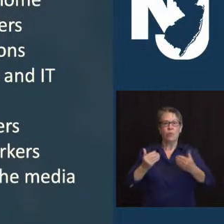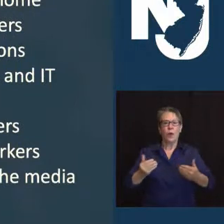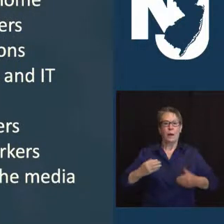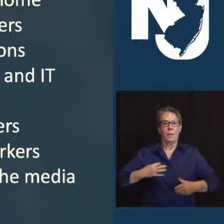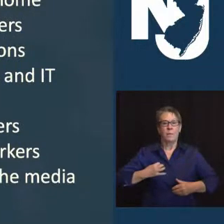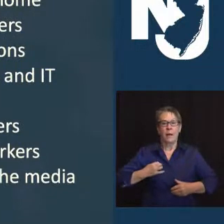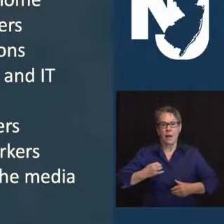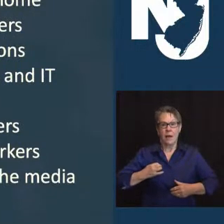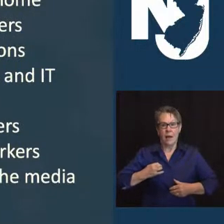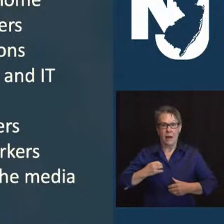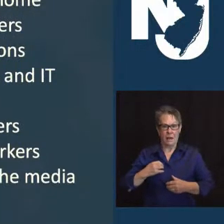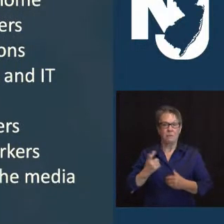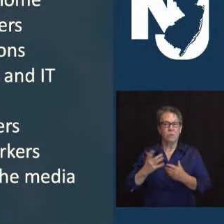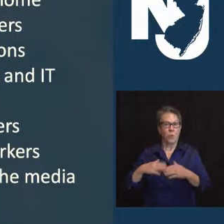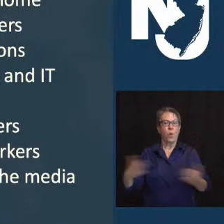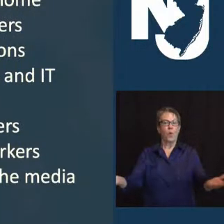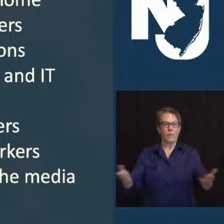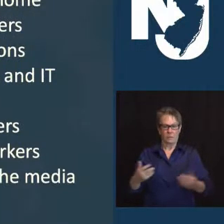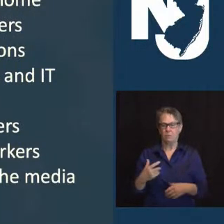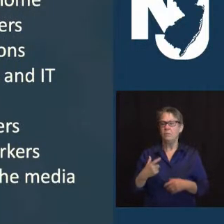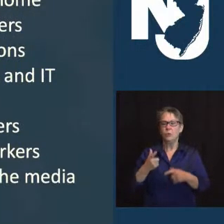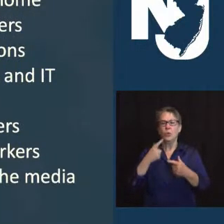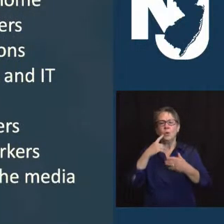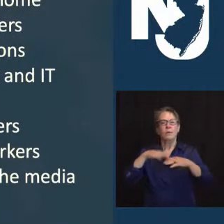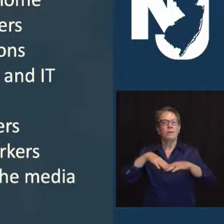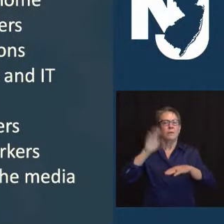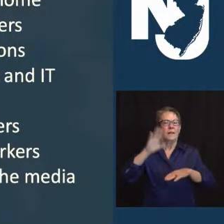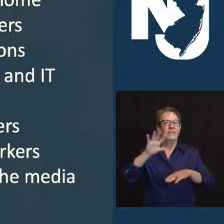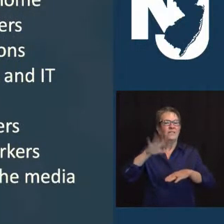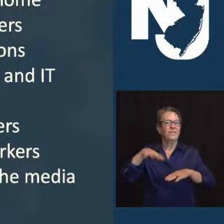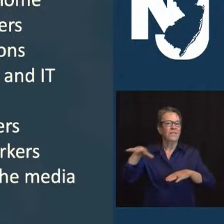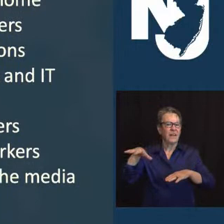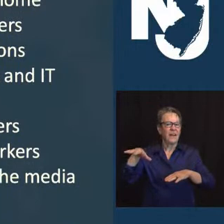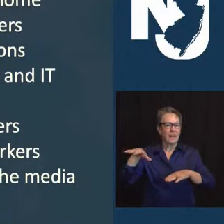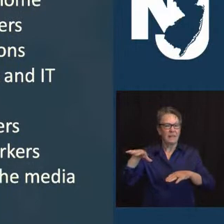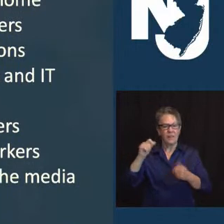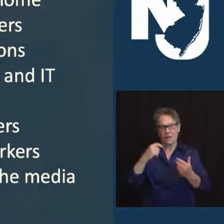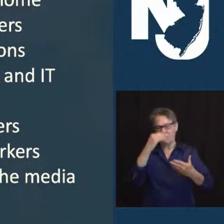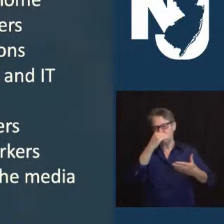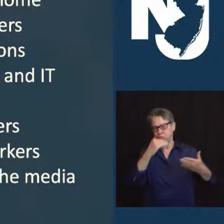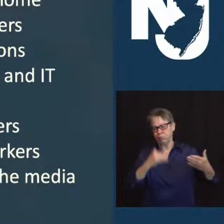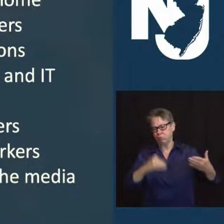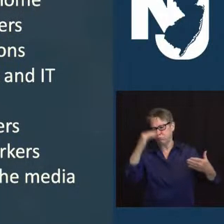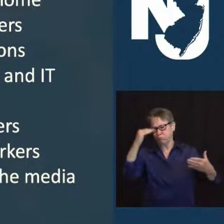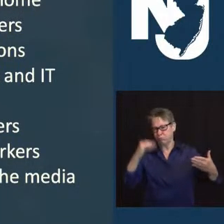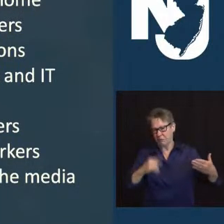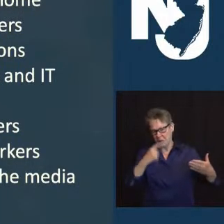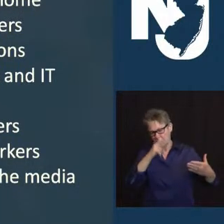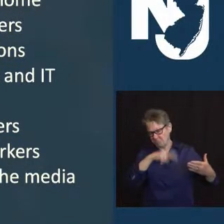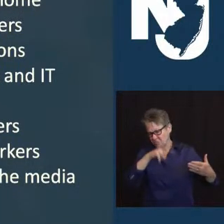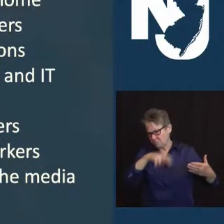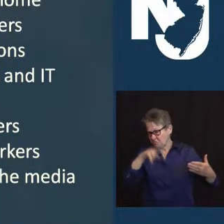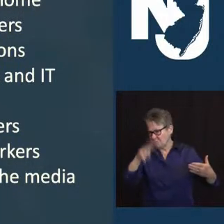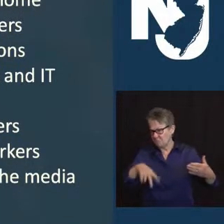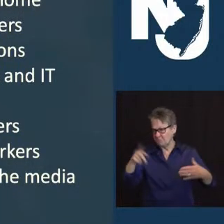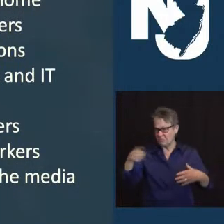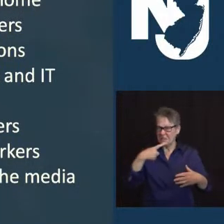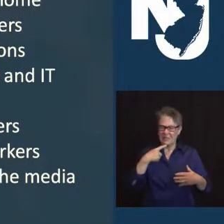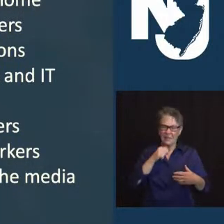need to read this. Now eligible to make appointments and get